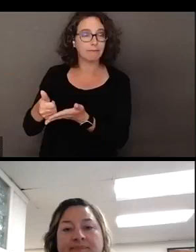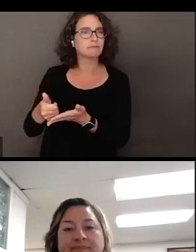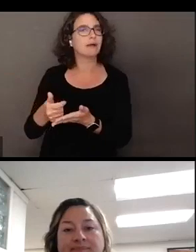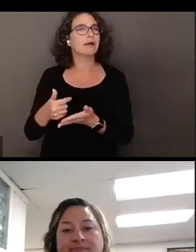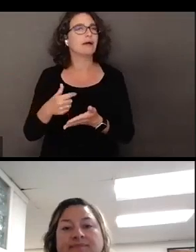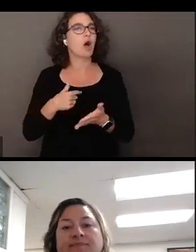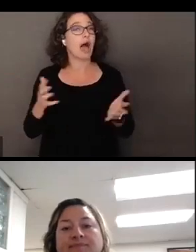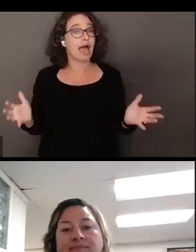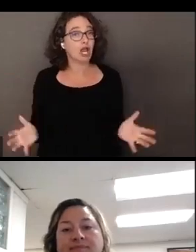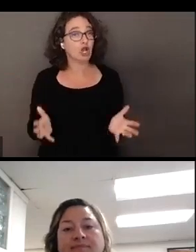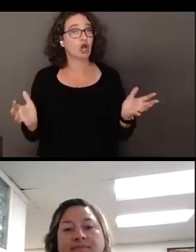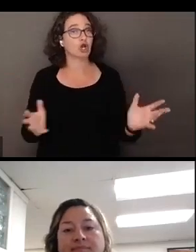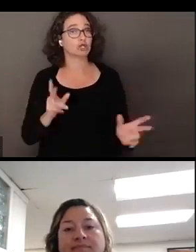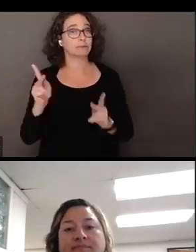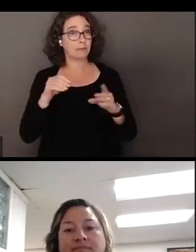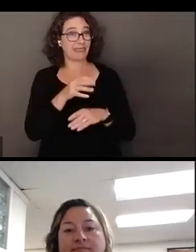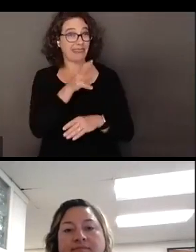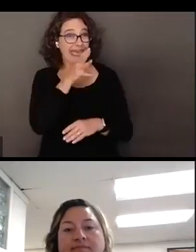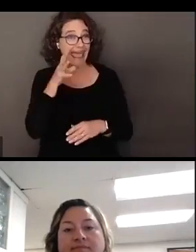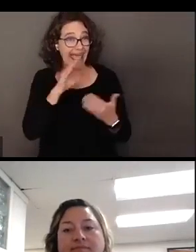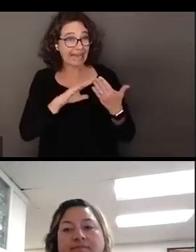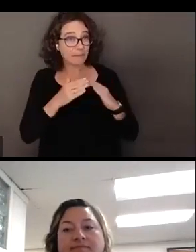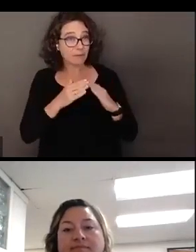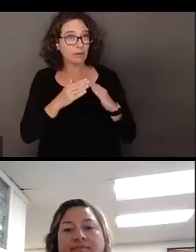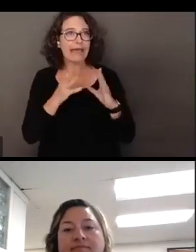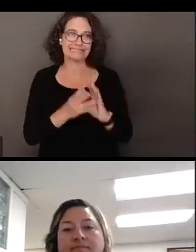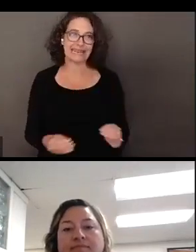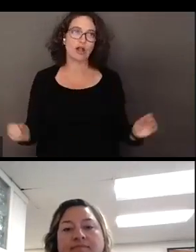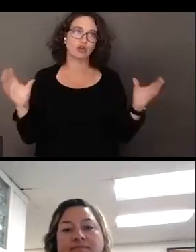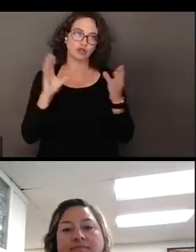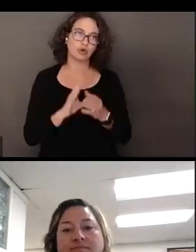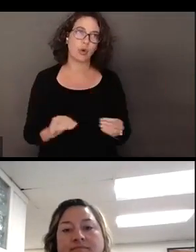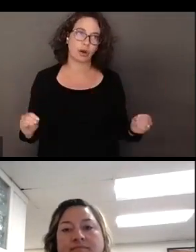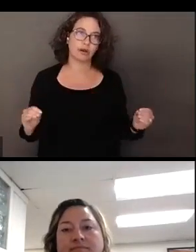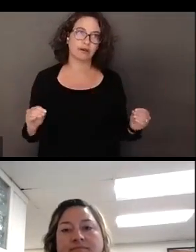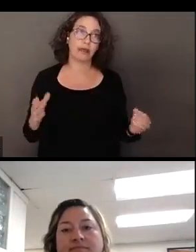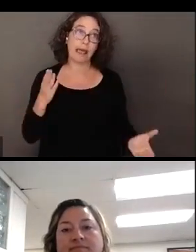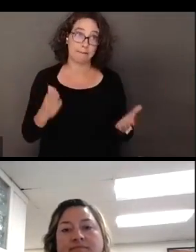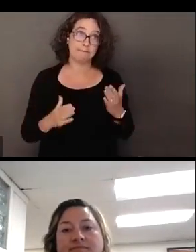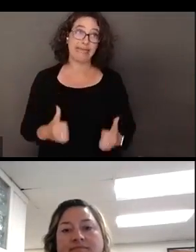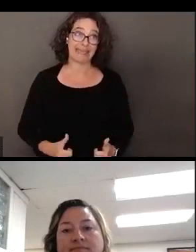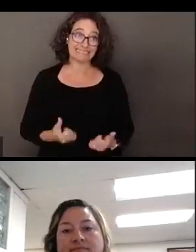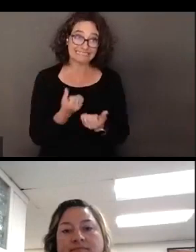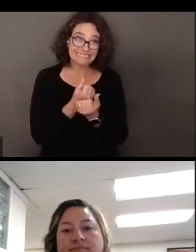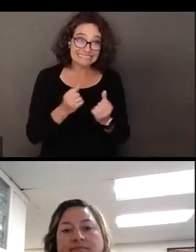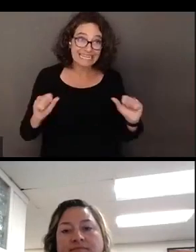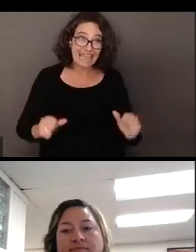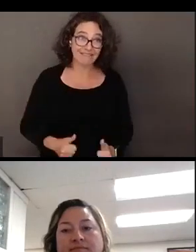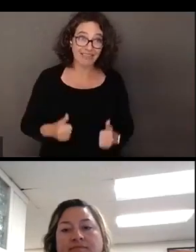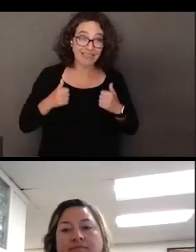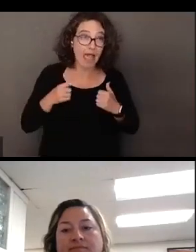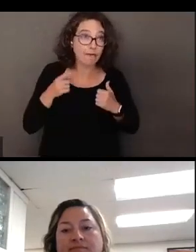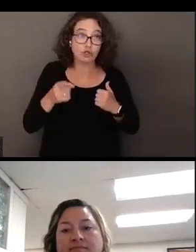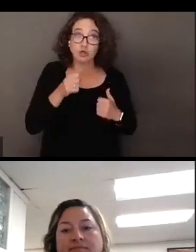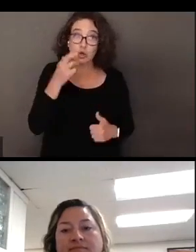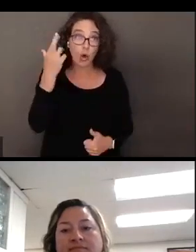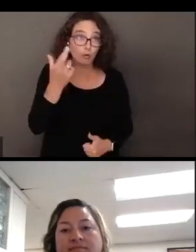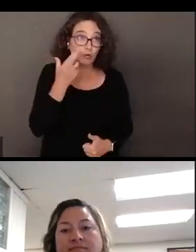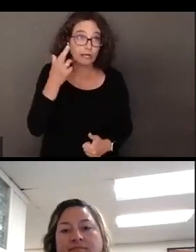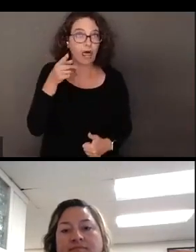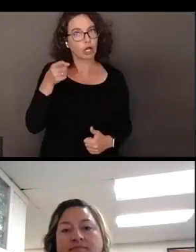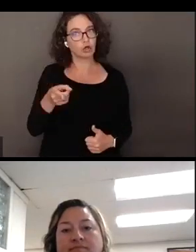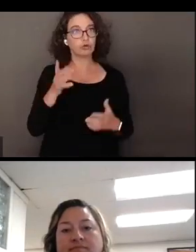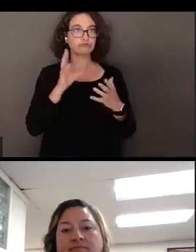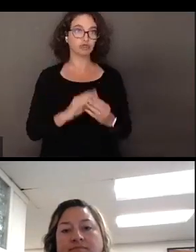in the ag community, tell your story. It may be a life-saving effort that you don't even realize. You're just sharing a story, but it